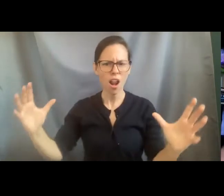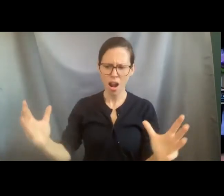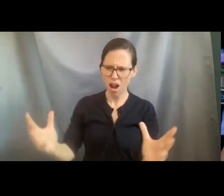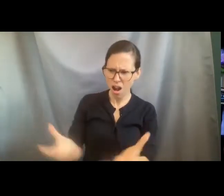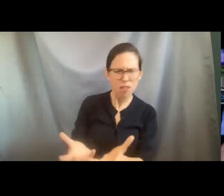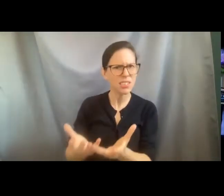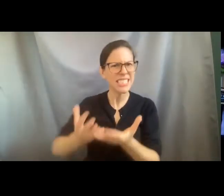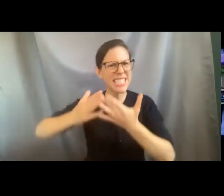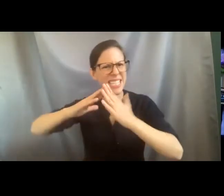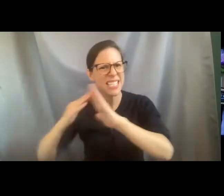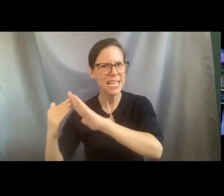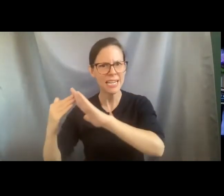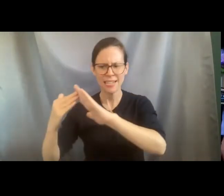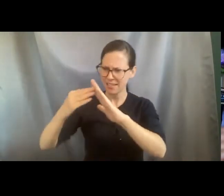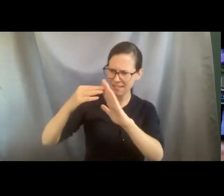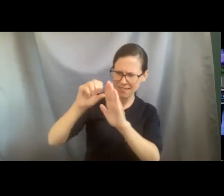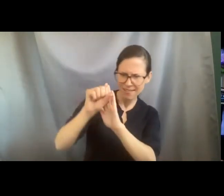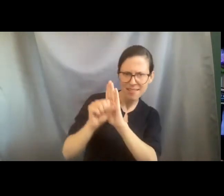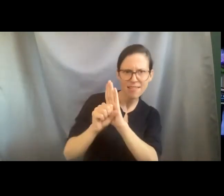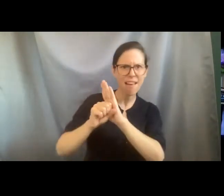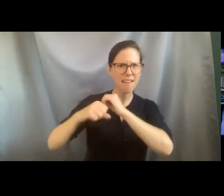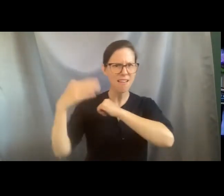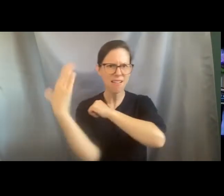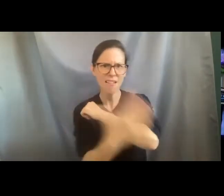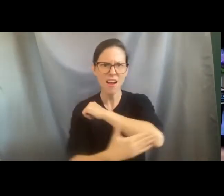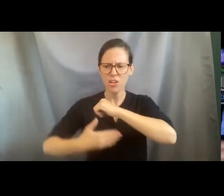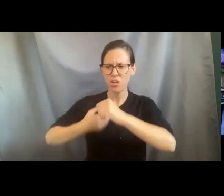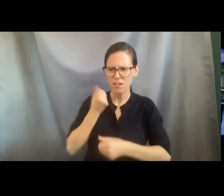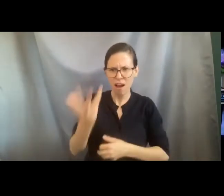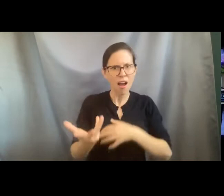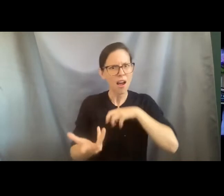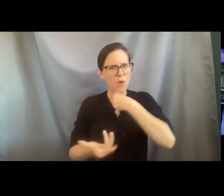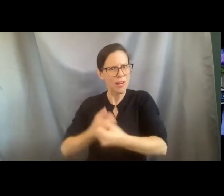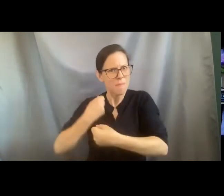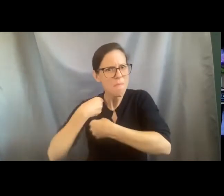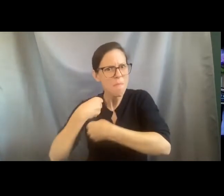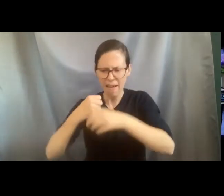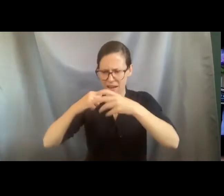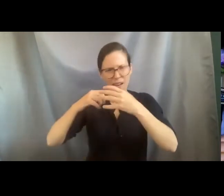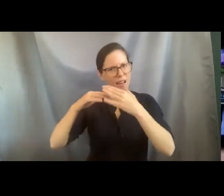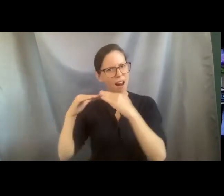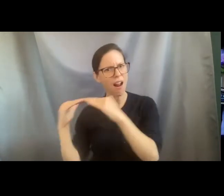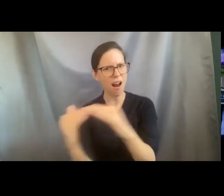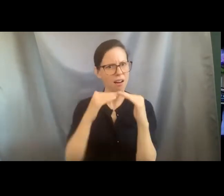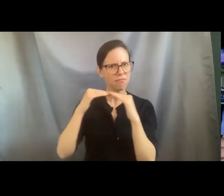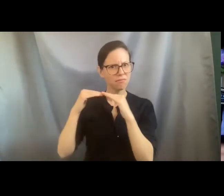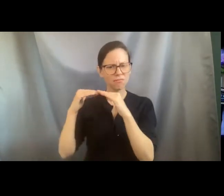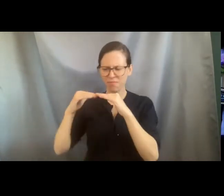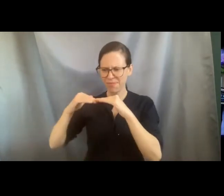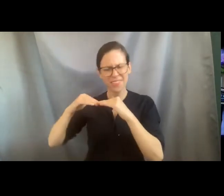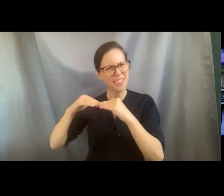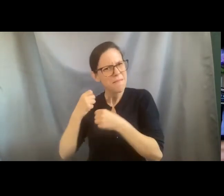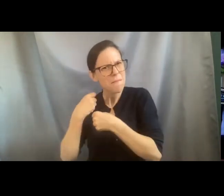the prevalence of the day is to be just, is to be equitable, and is to seek